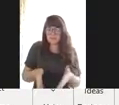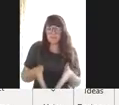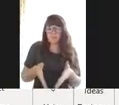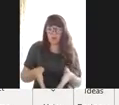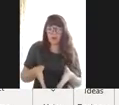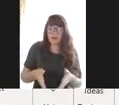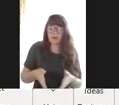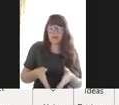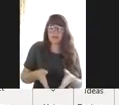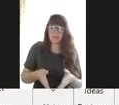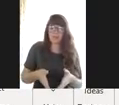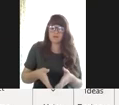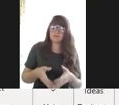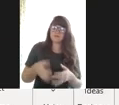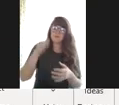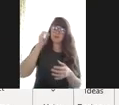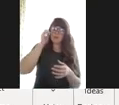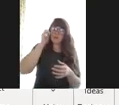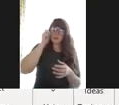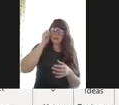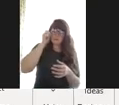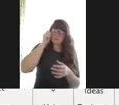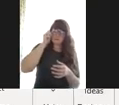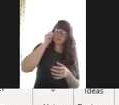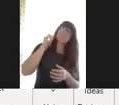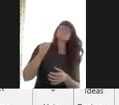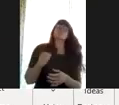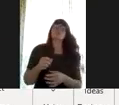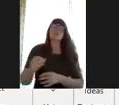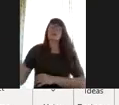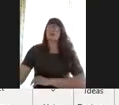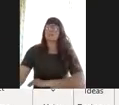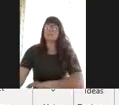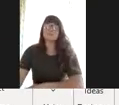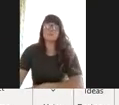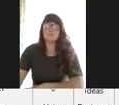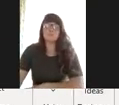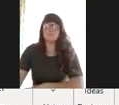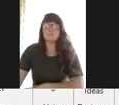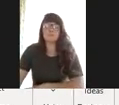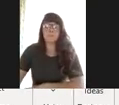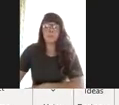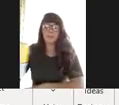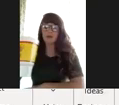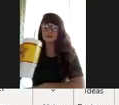is it right now in the moment. Yeah. One way to think about it is, let me ask you a question, Lacey.